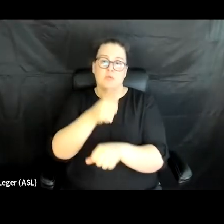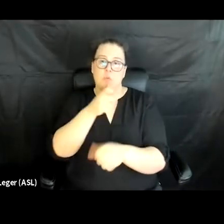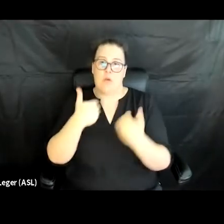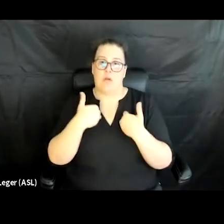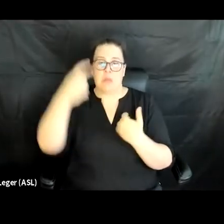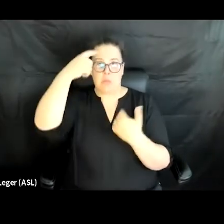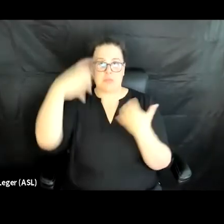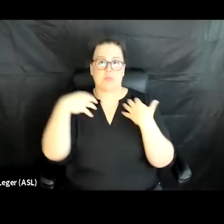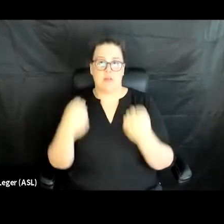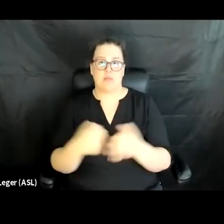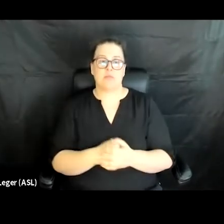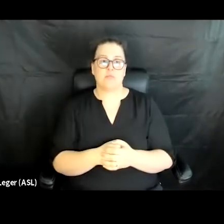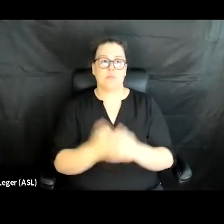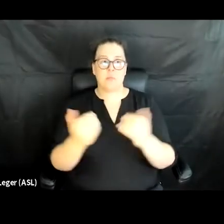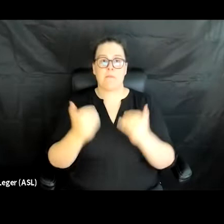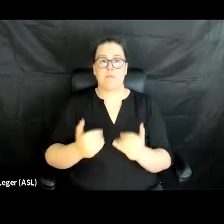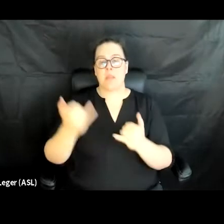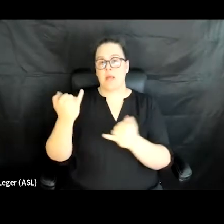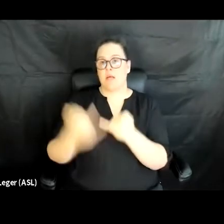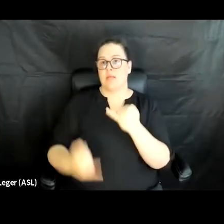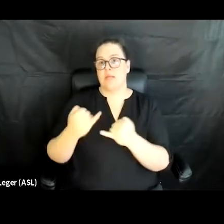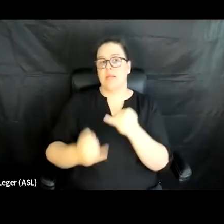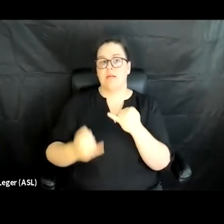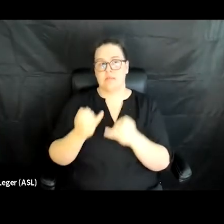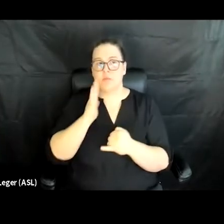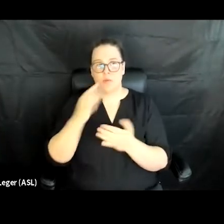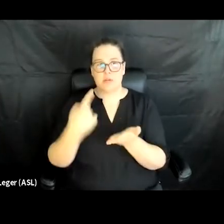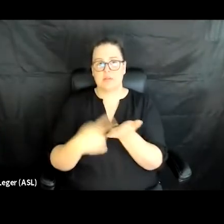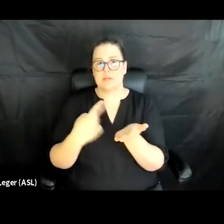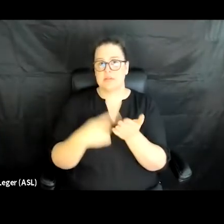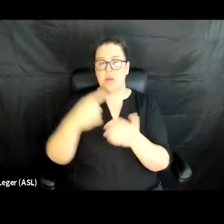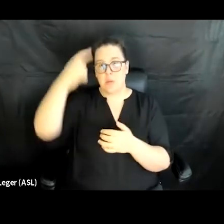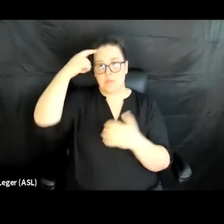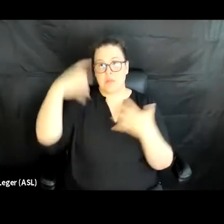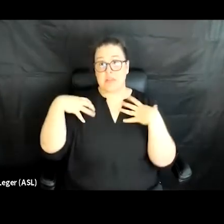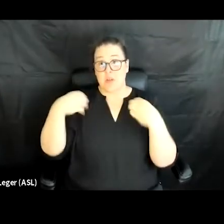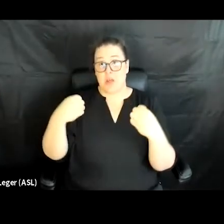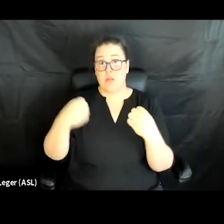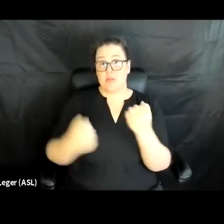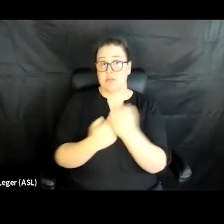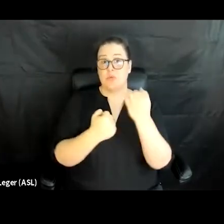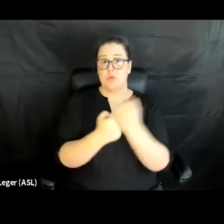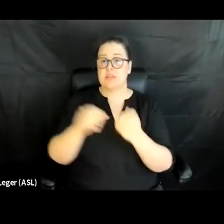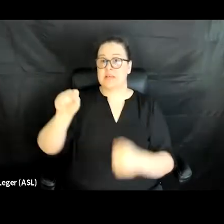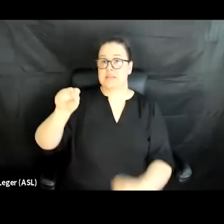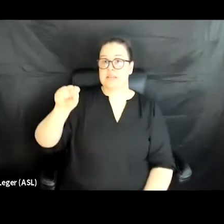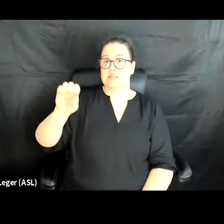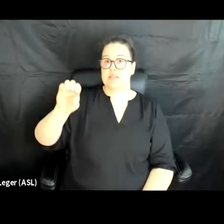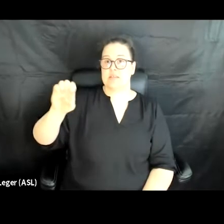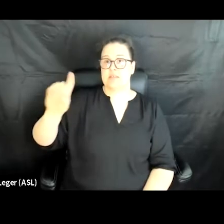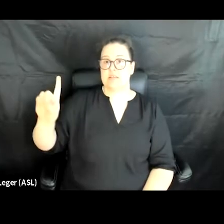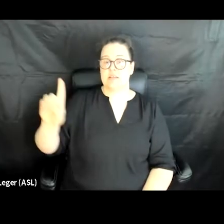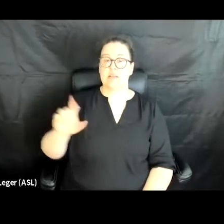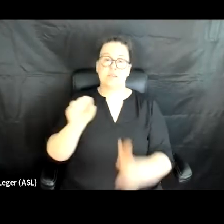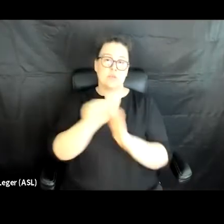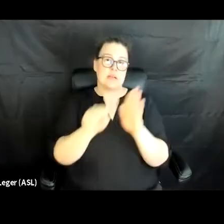the final strategy I'll talk about is expanding workplace mental health supports. Something we talk a lot about with SEED is the idea of state as a